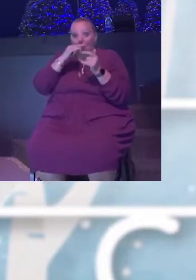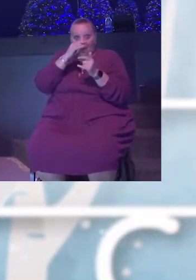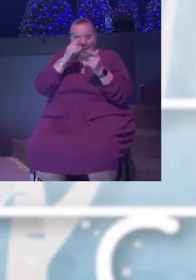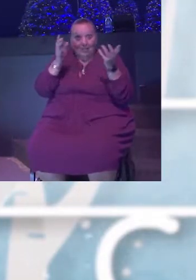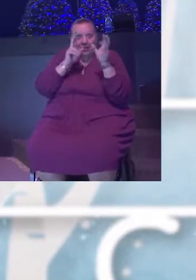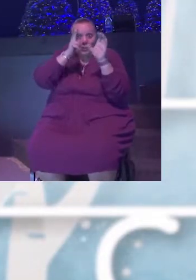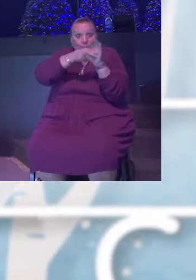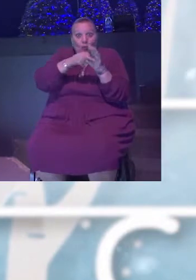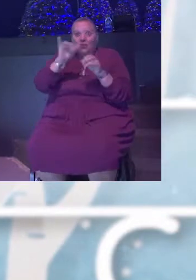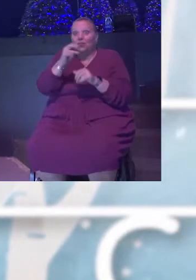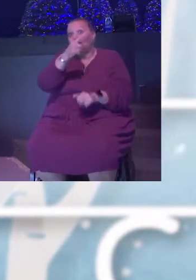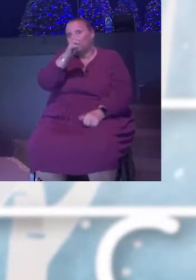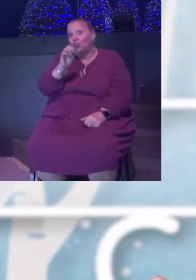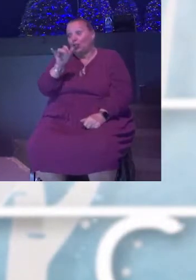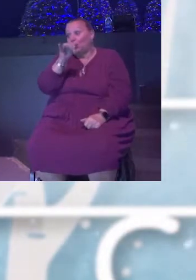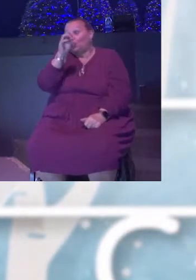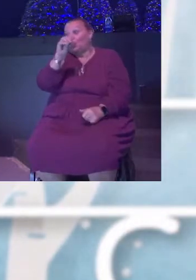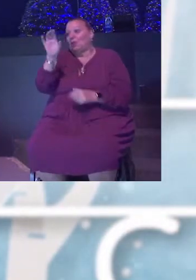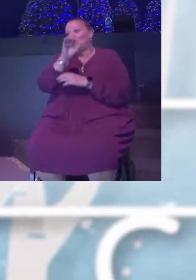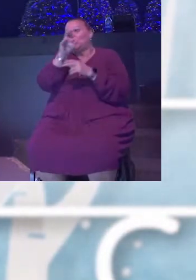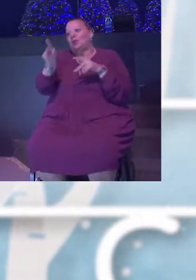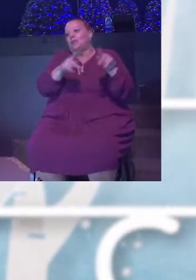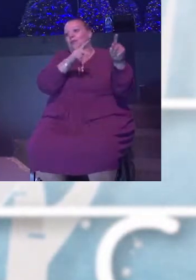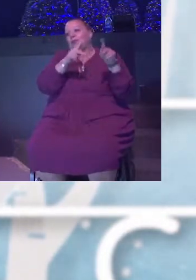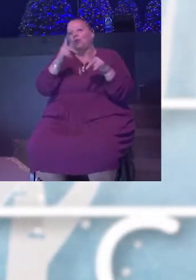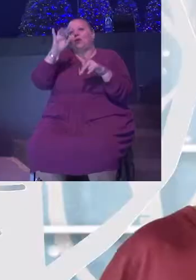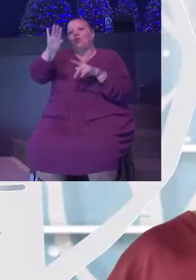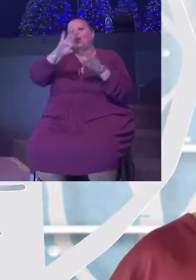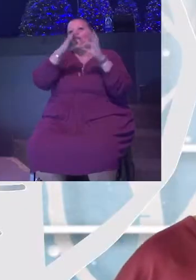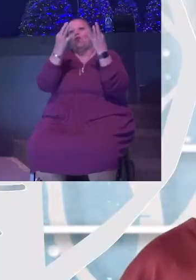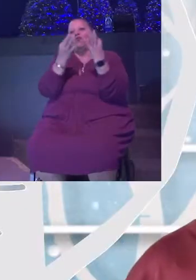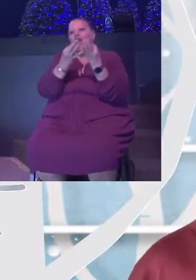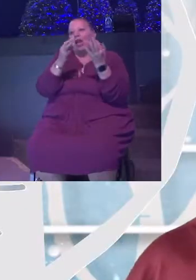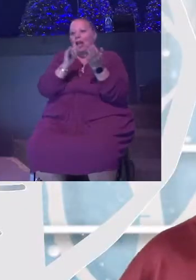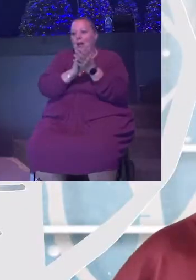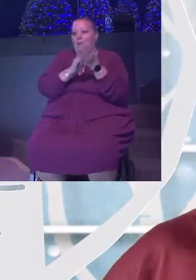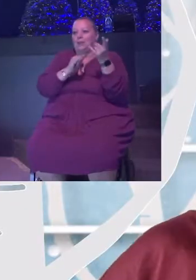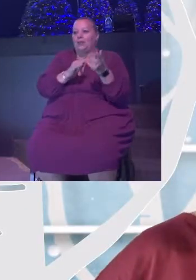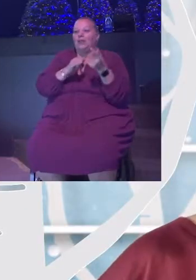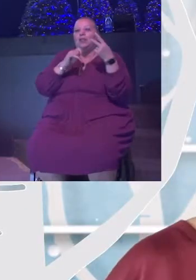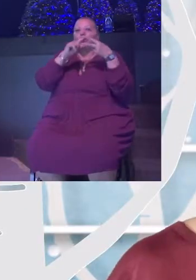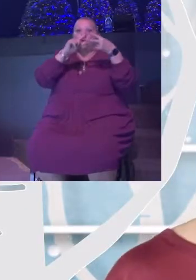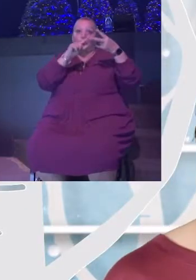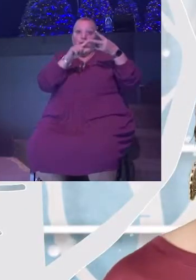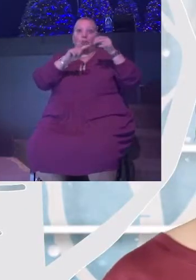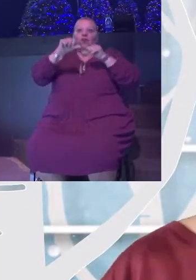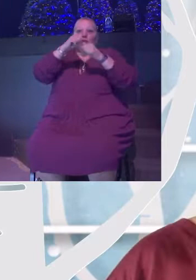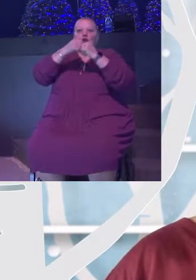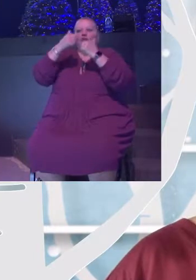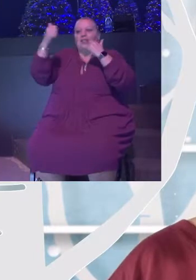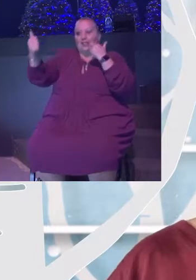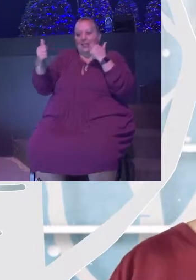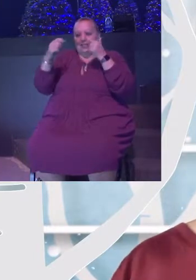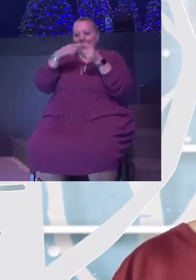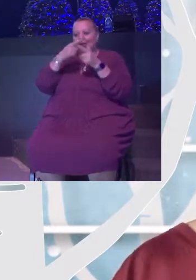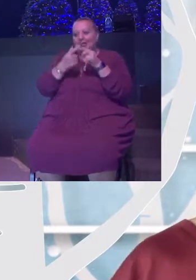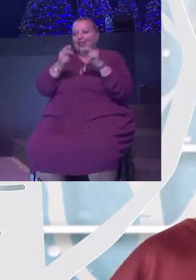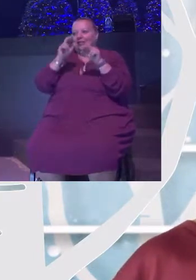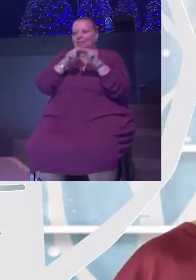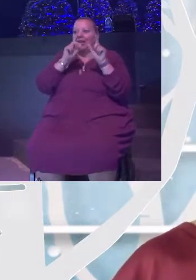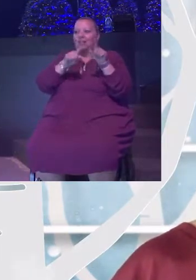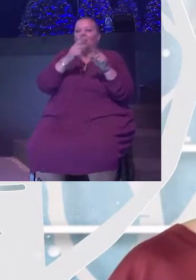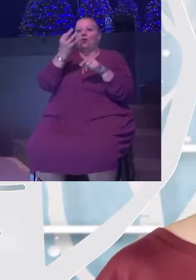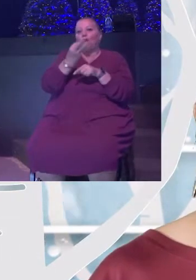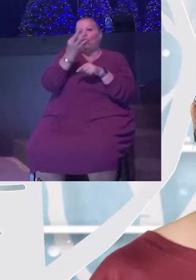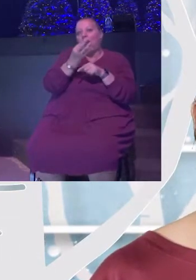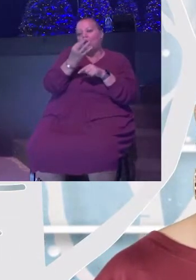join us for Jingle Jam, a Christmas party big enough for your whole family. Showtimes for socially distanced, in-person attendance are Friday,